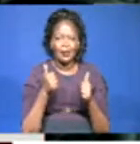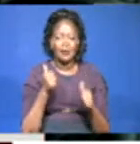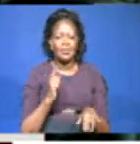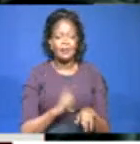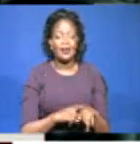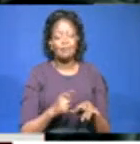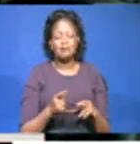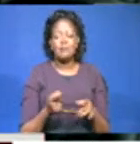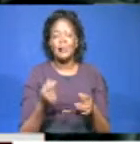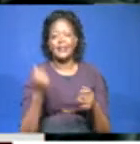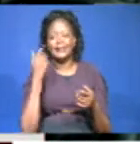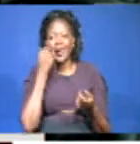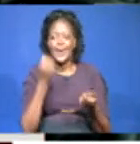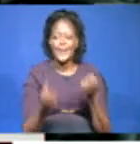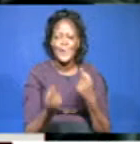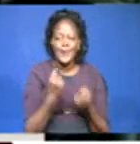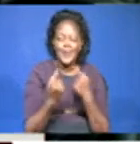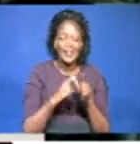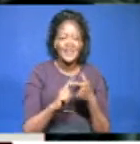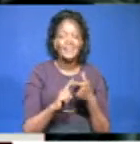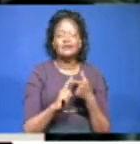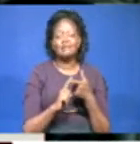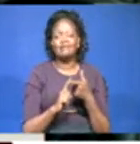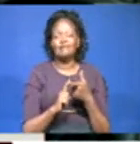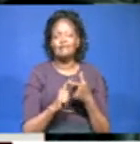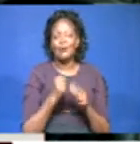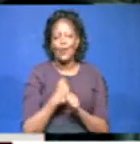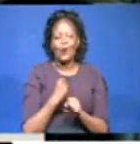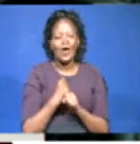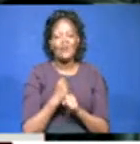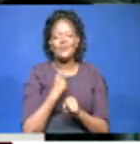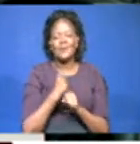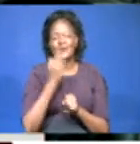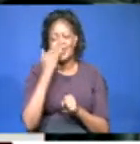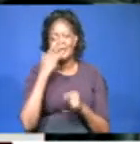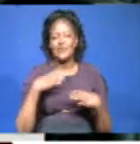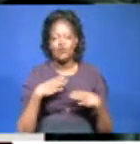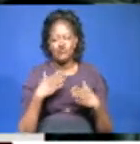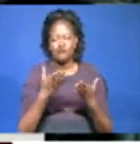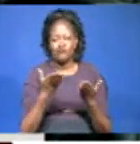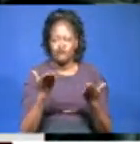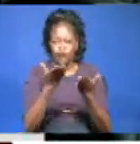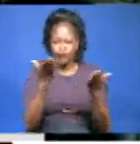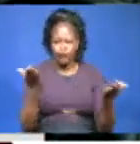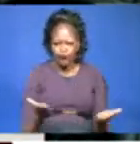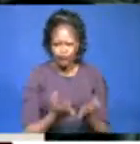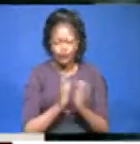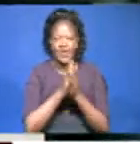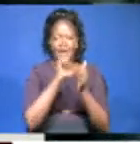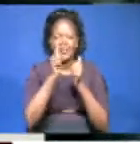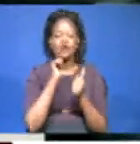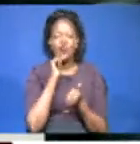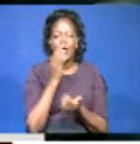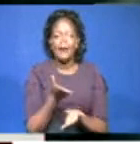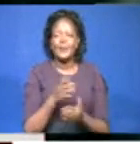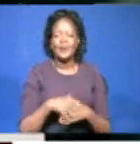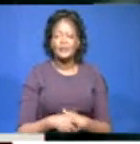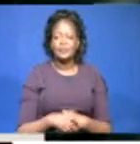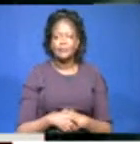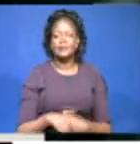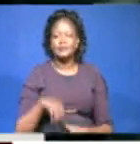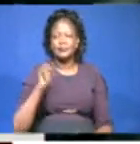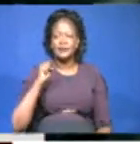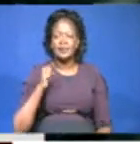us. And all this work has been done by the people who are sitting around here and others who are not here. Yeah, I